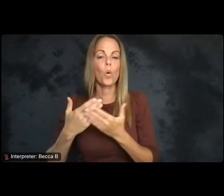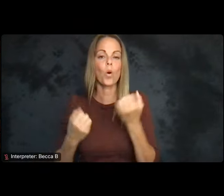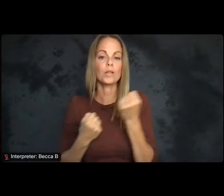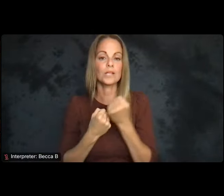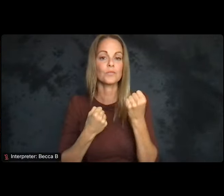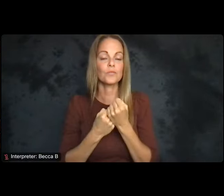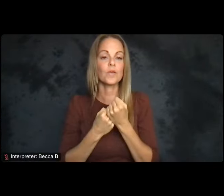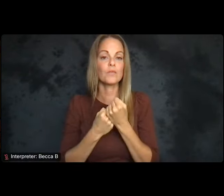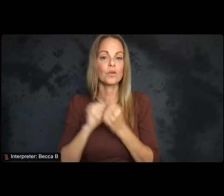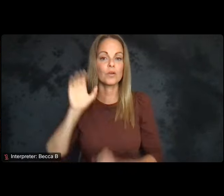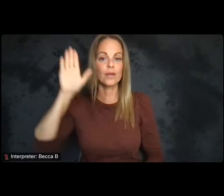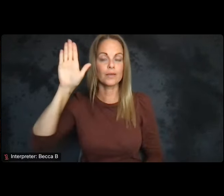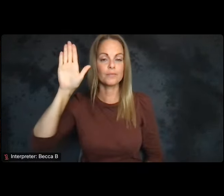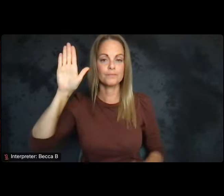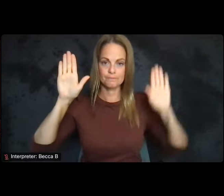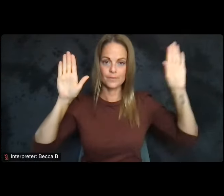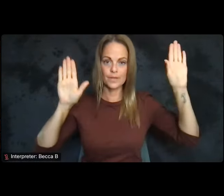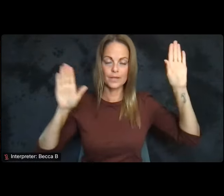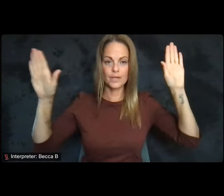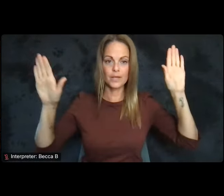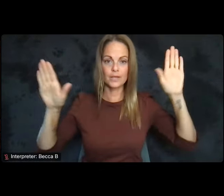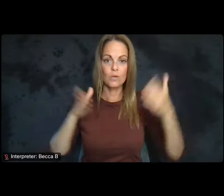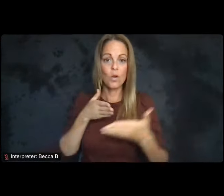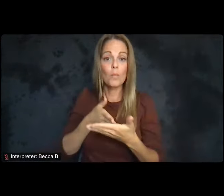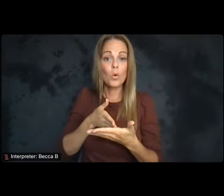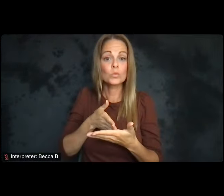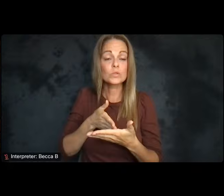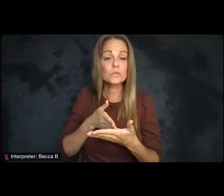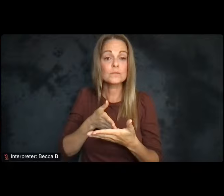say aye. Aye. All opposed?